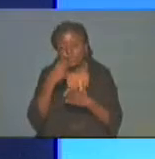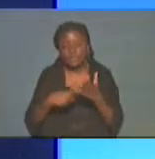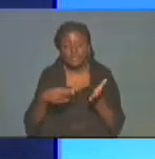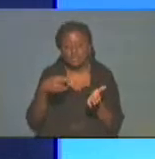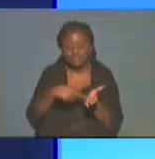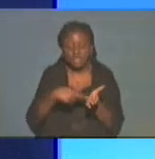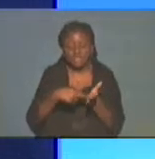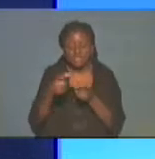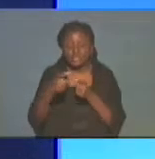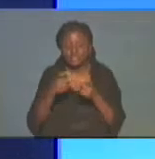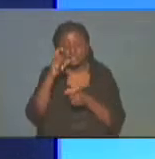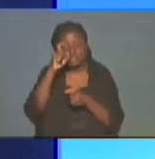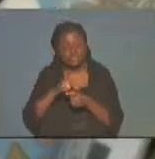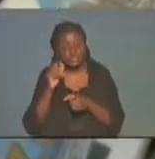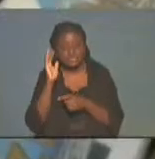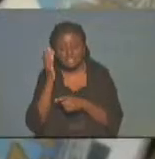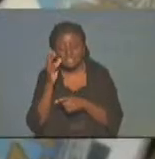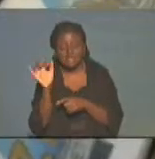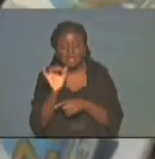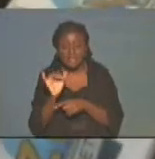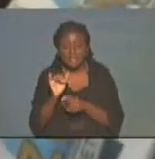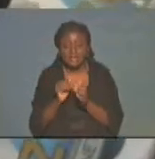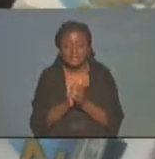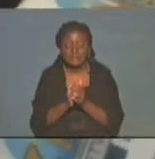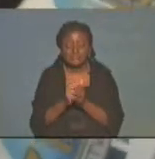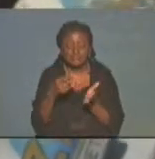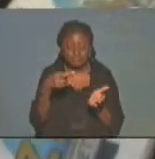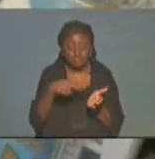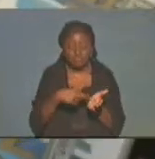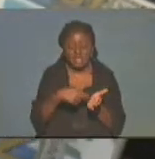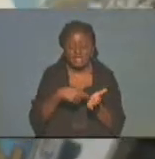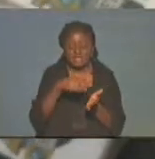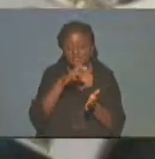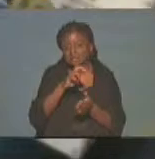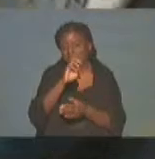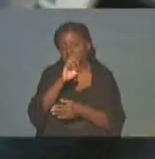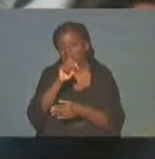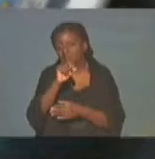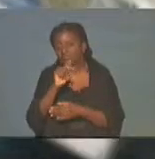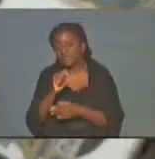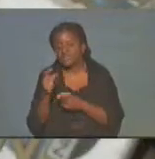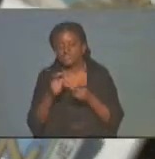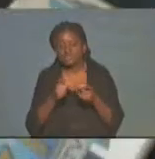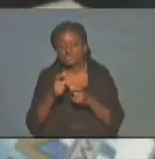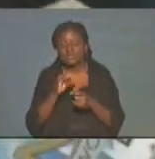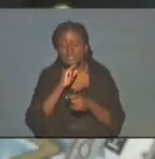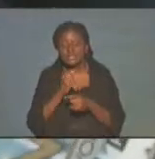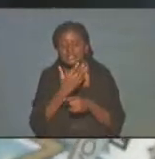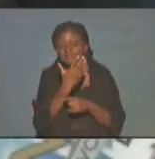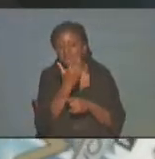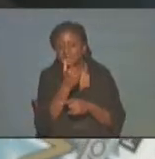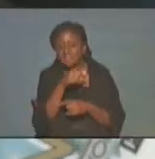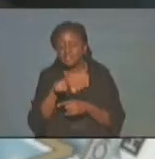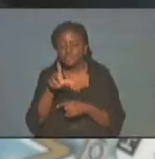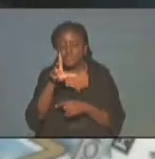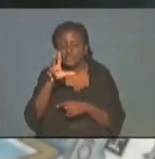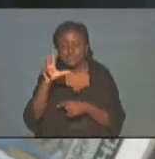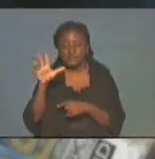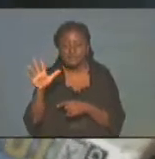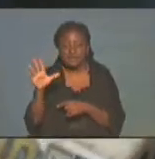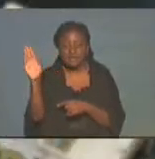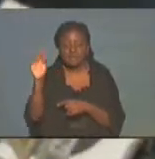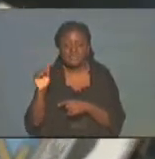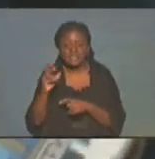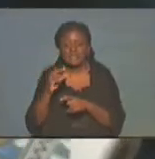control should look like. Rent control is basically 15 to 35% of